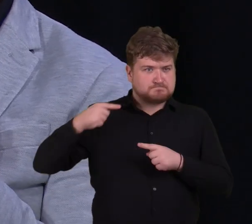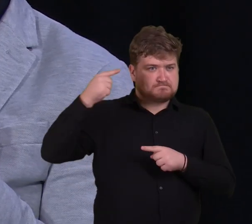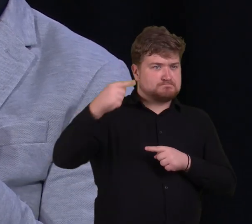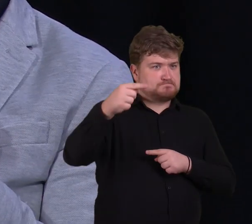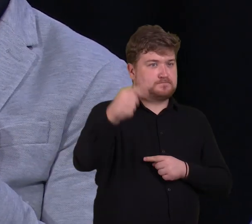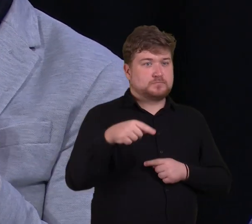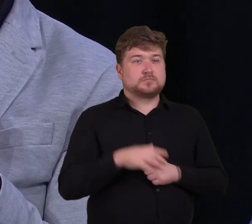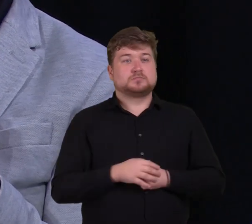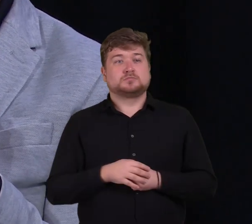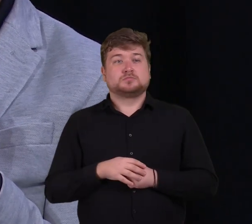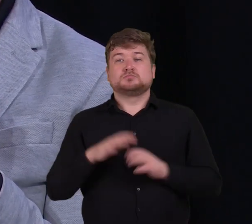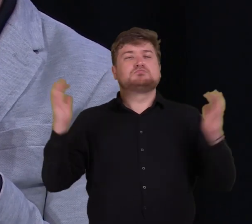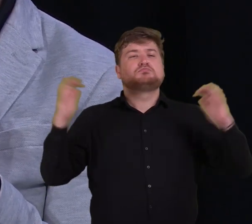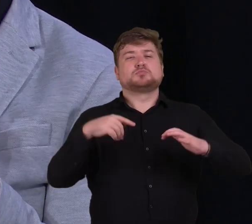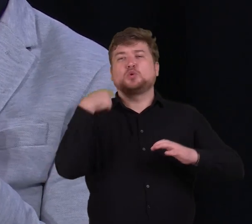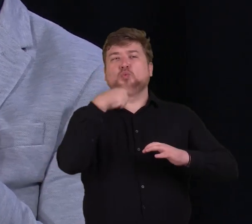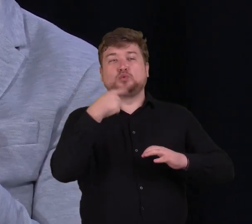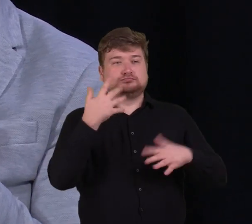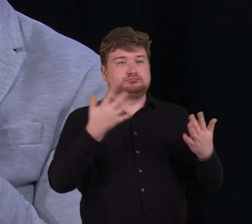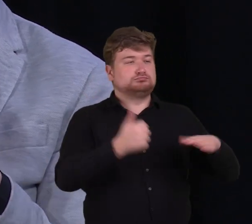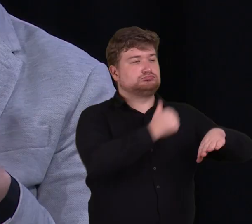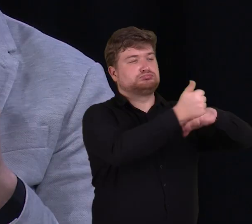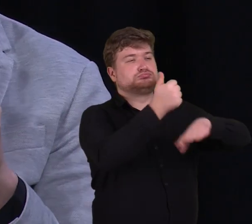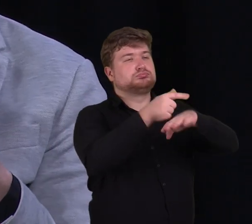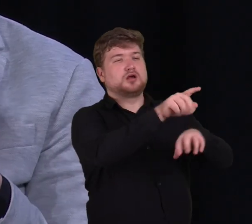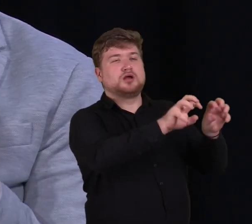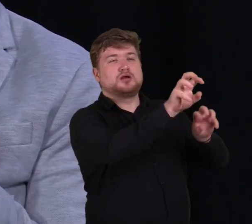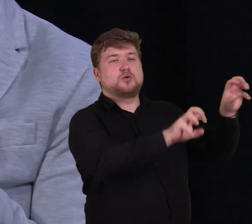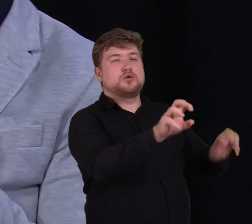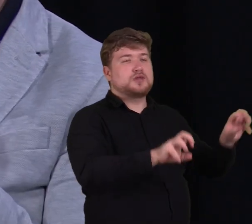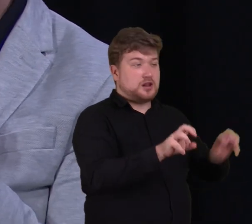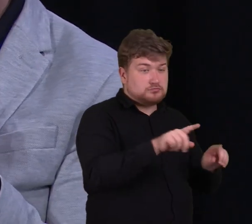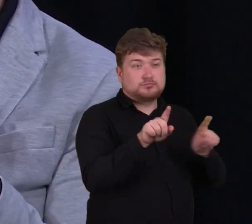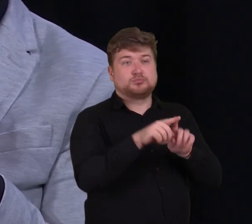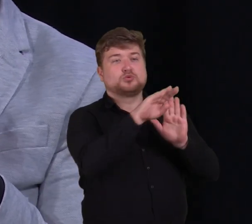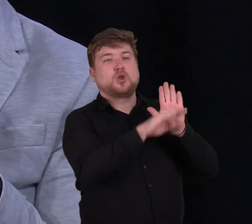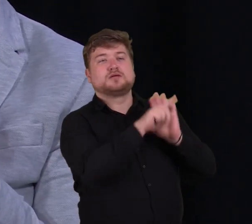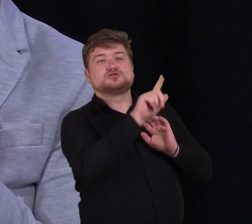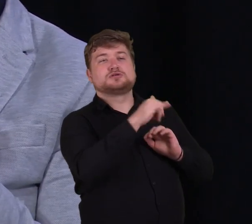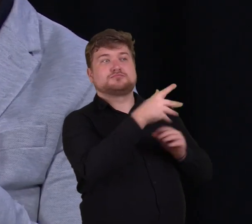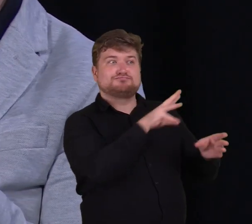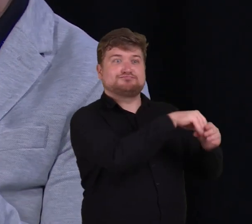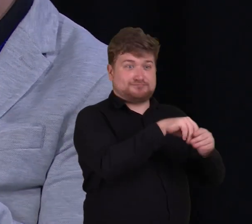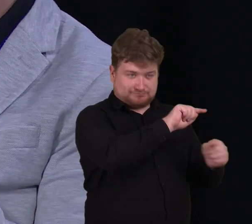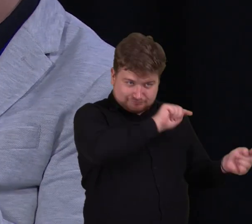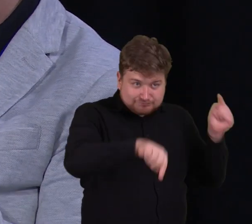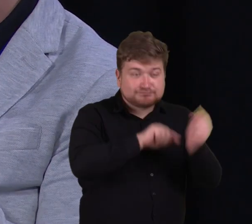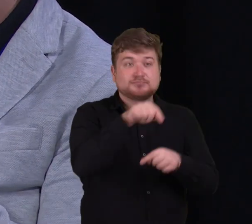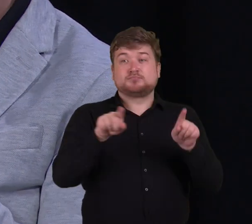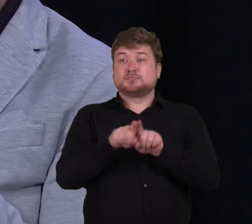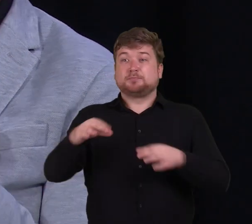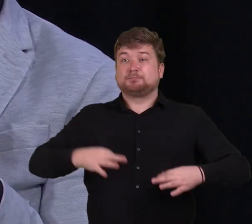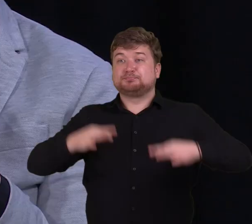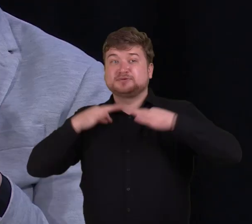where ministries with representatives from regions and local entities can discuss